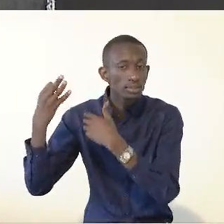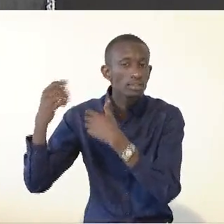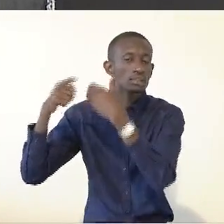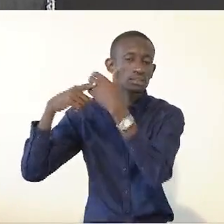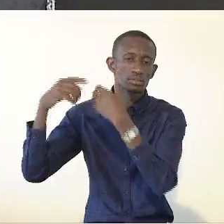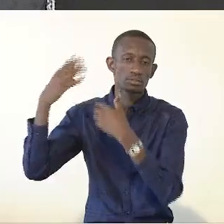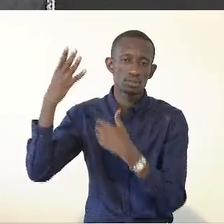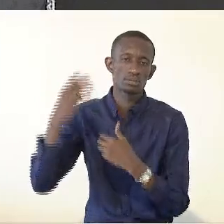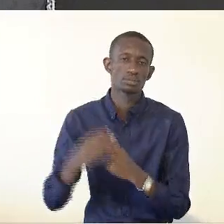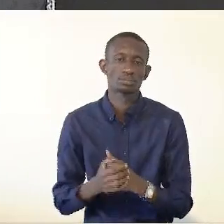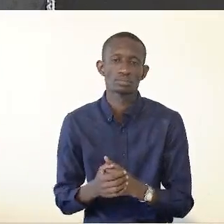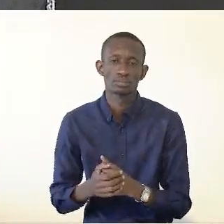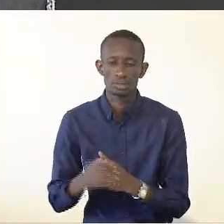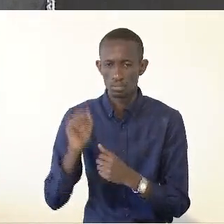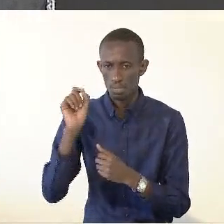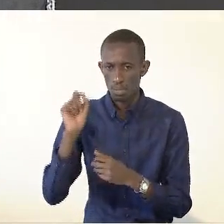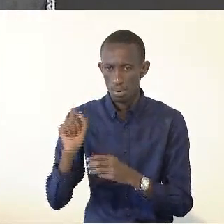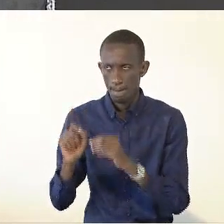do go down a little bit here,